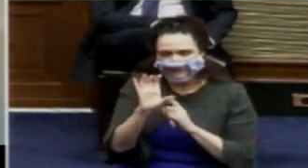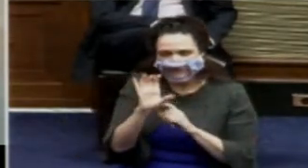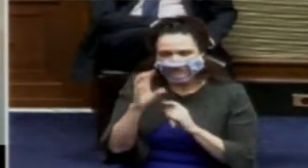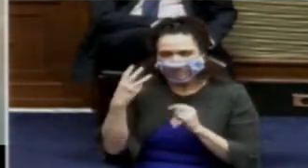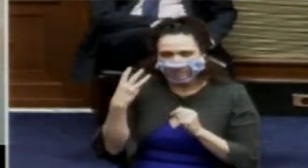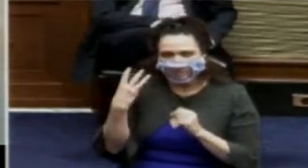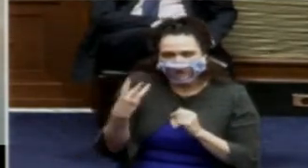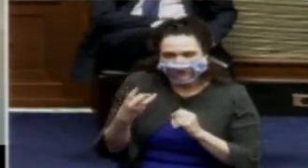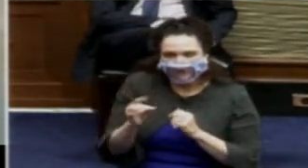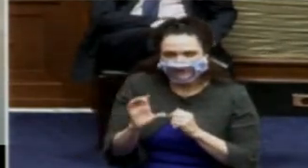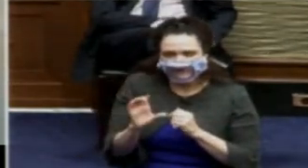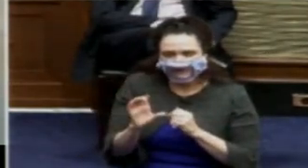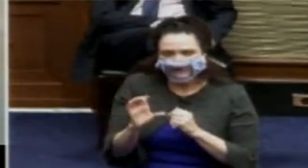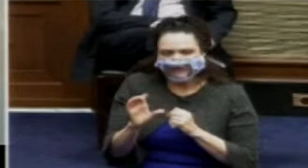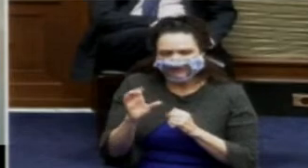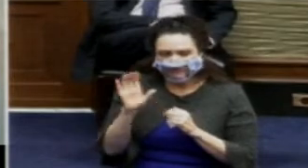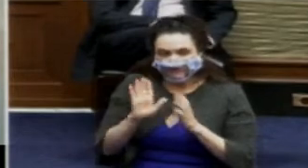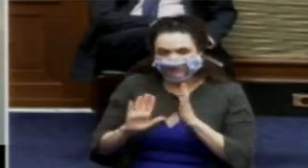time was